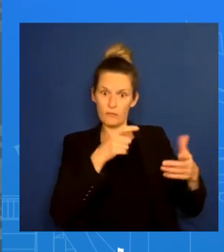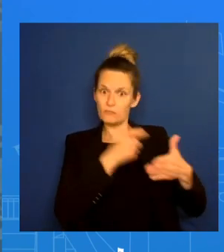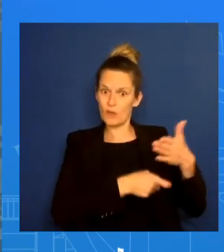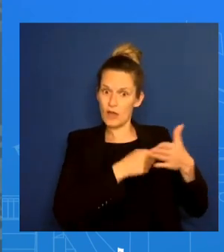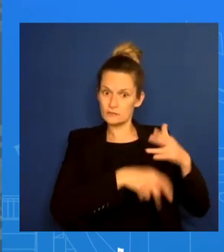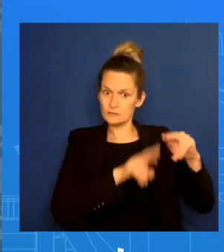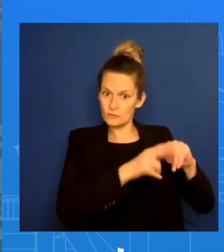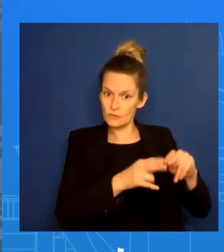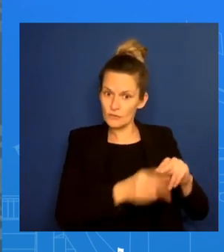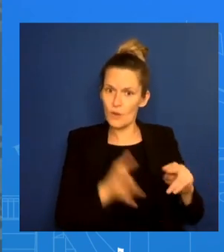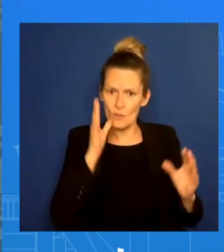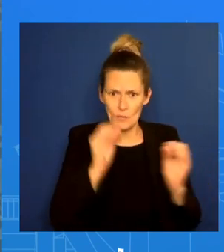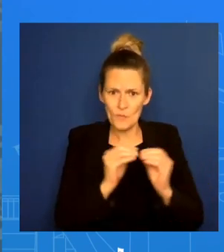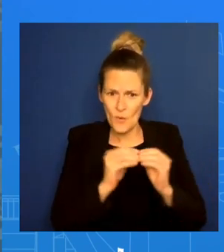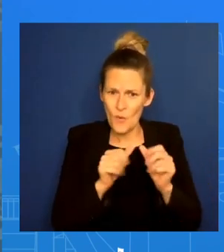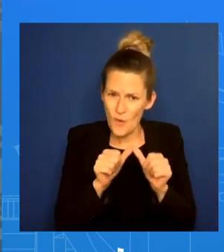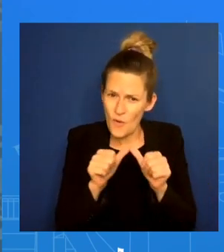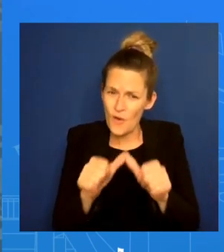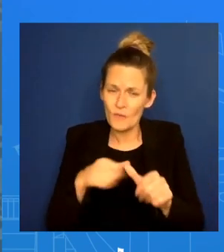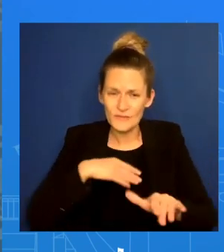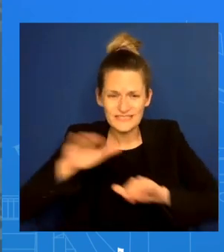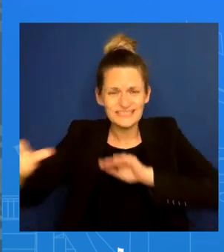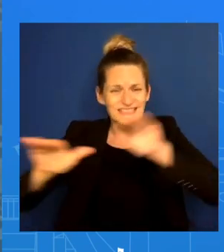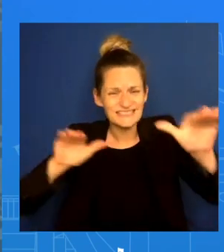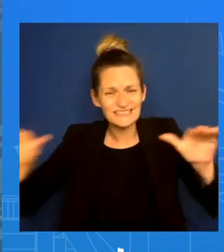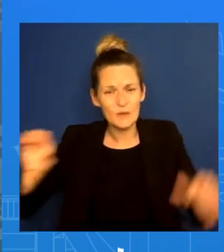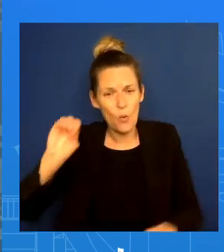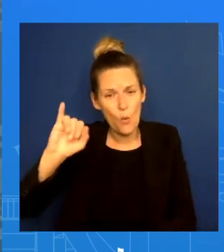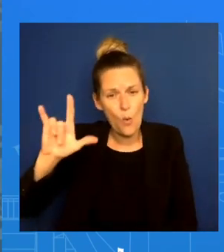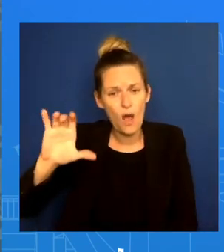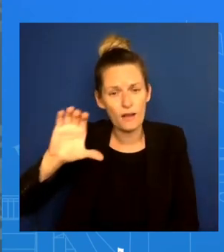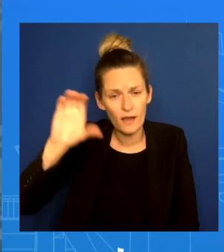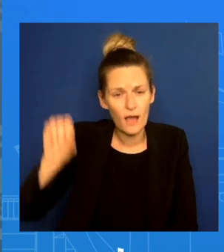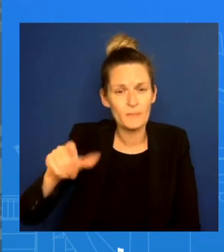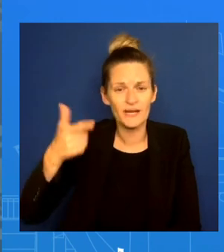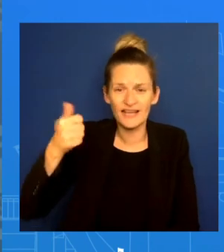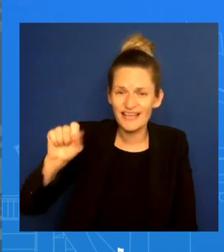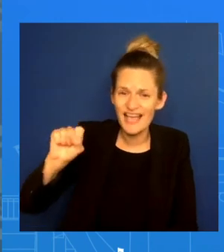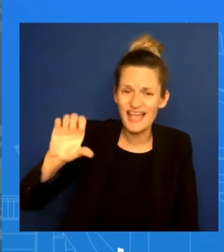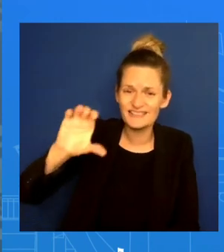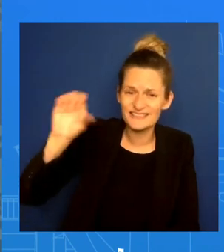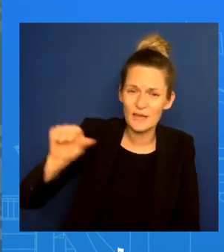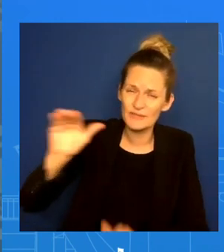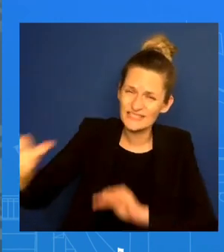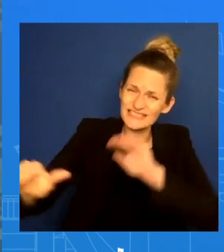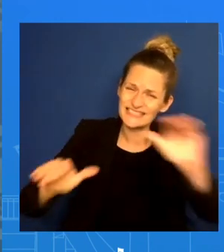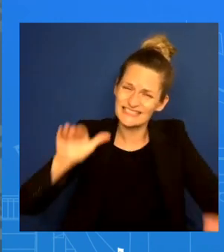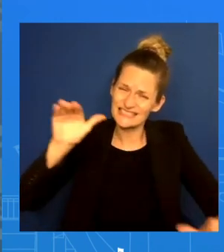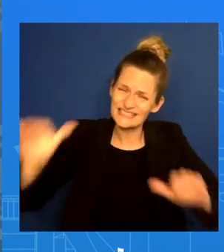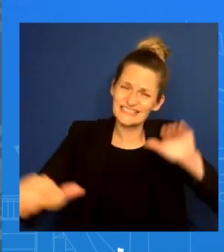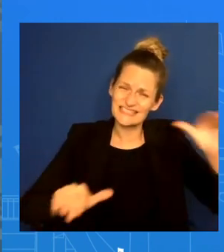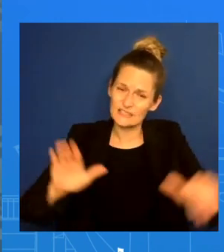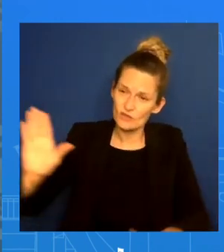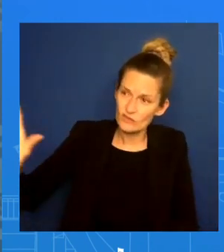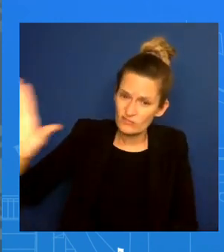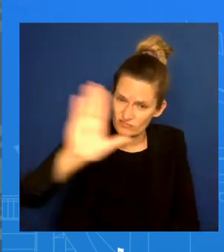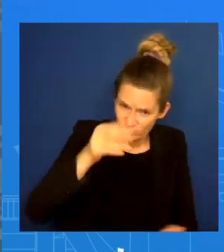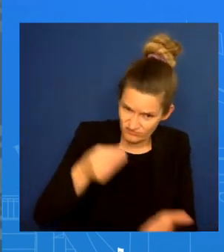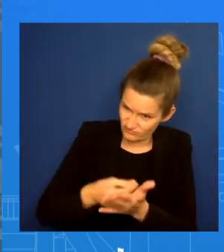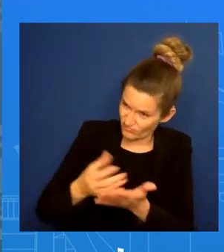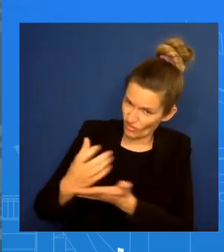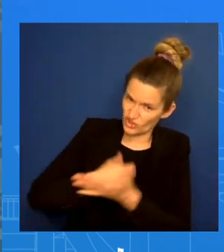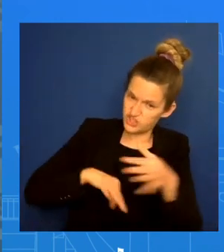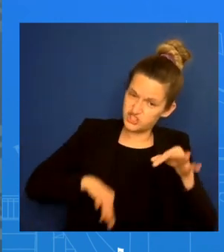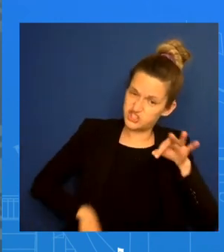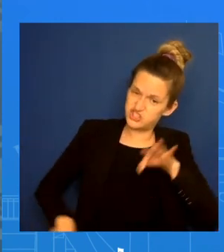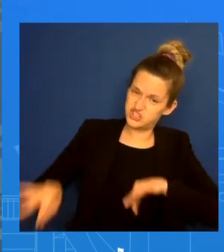that they're making passed on to the consumer. So we should see more going to the consumer as prices are going down. I